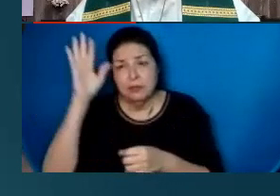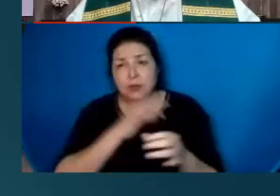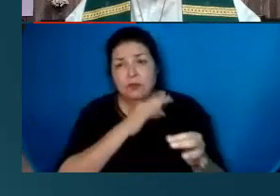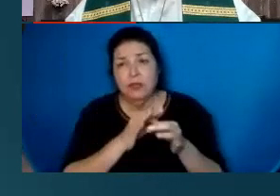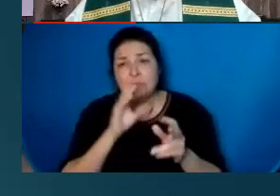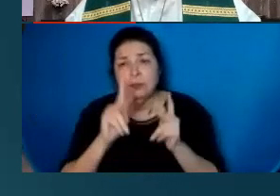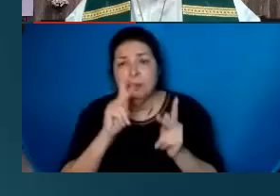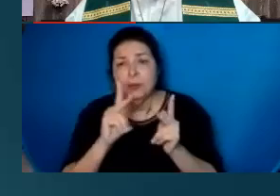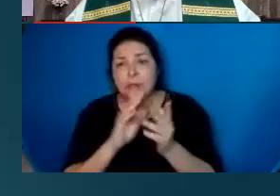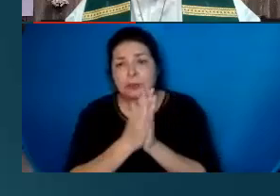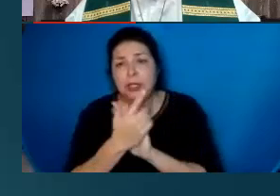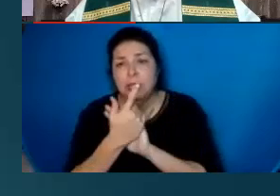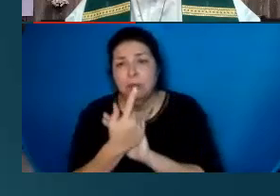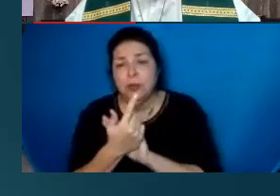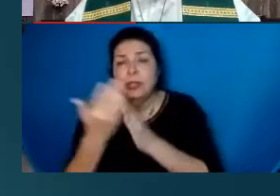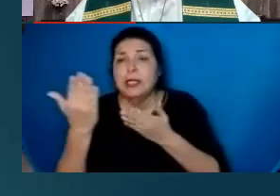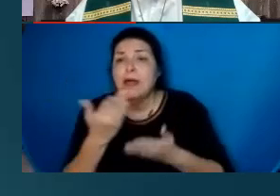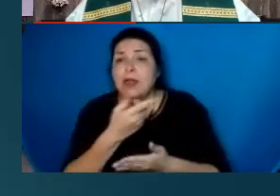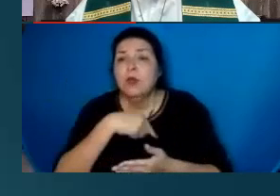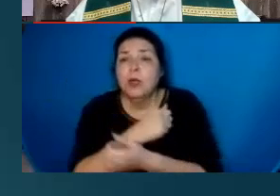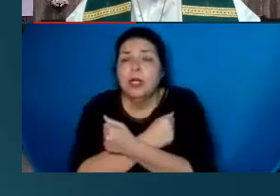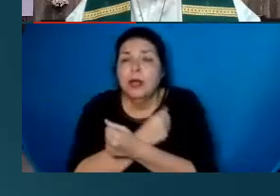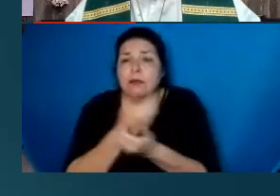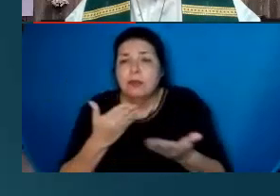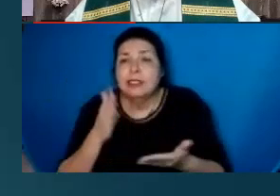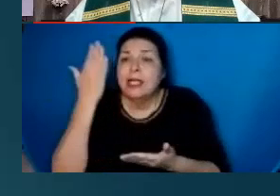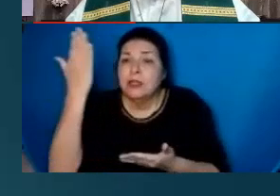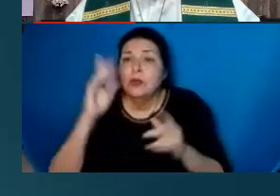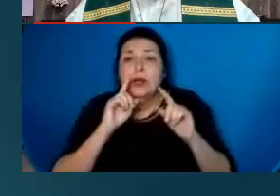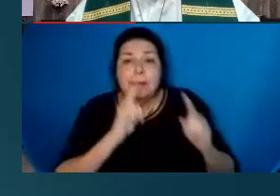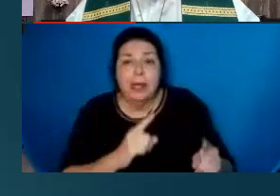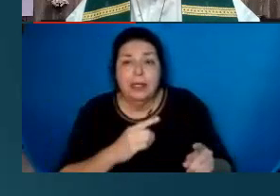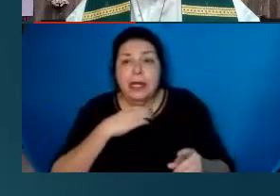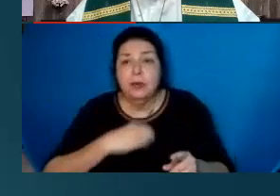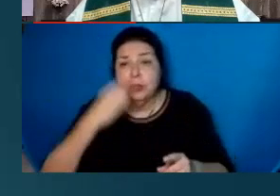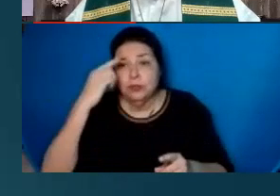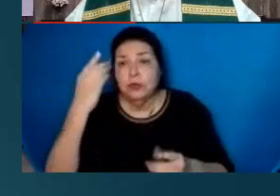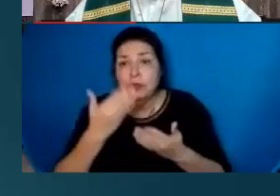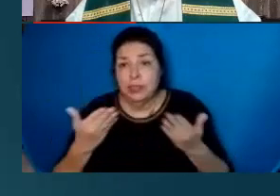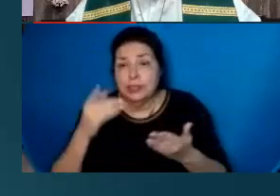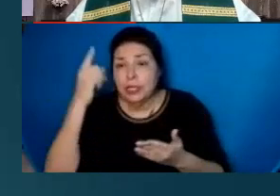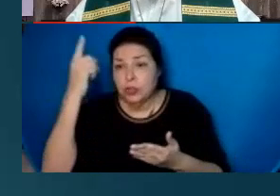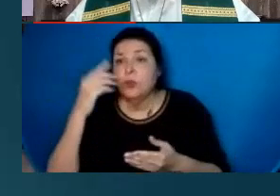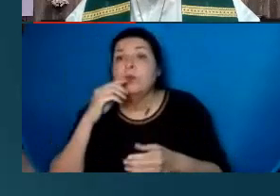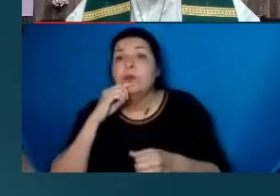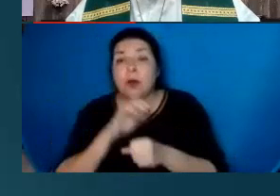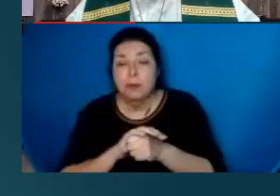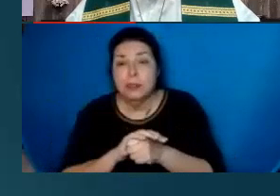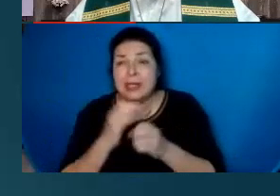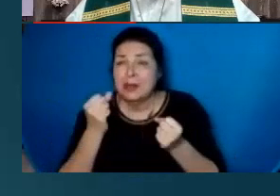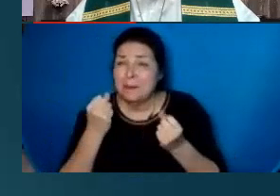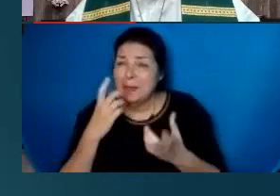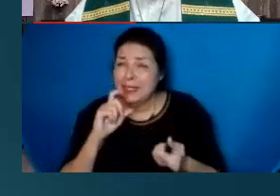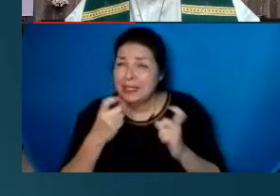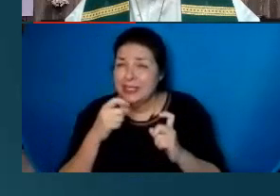will. Grant that we may love what you have commanded and desire what you promise, that among the many changes of